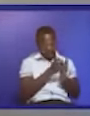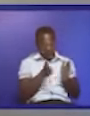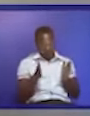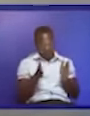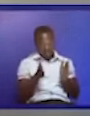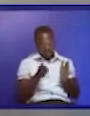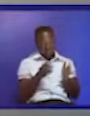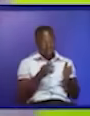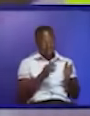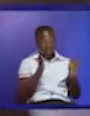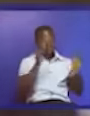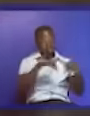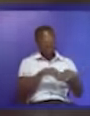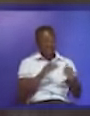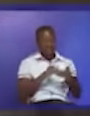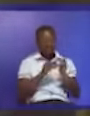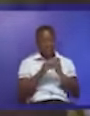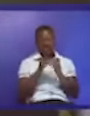that has holes.